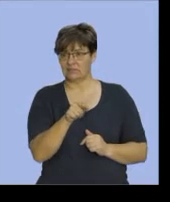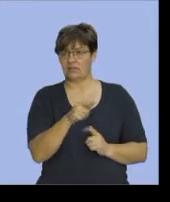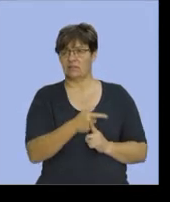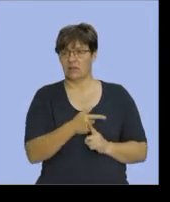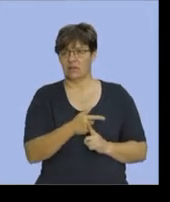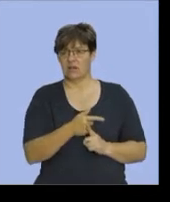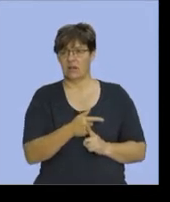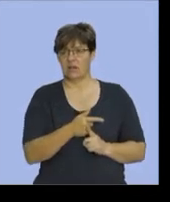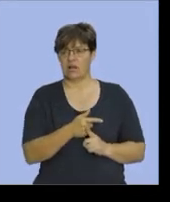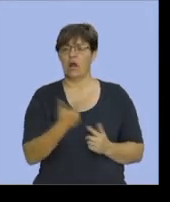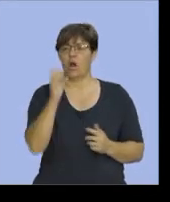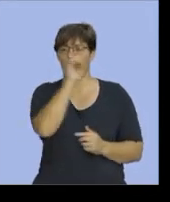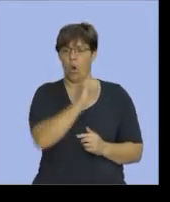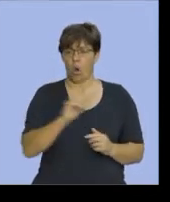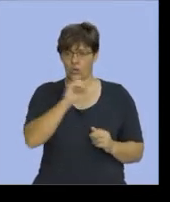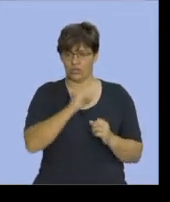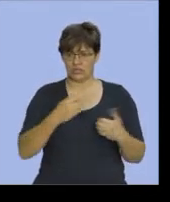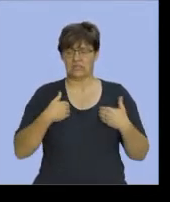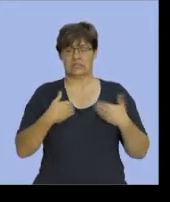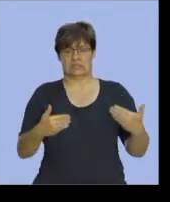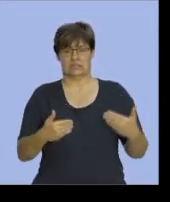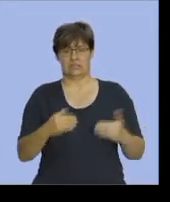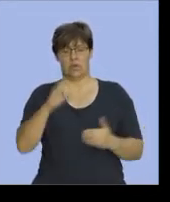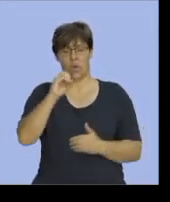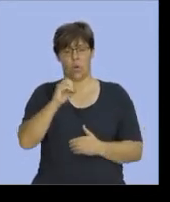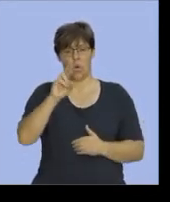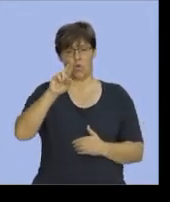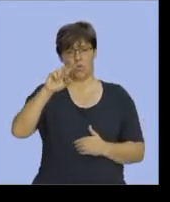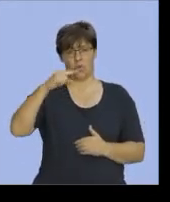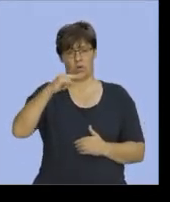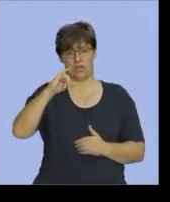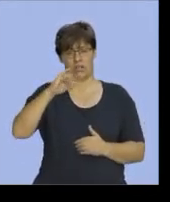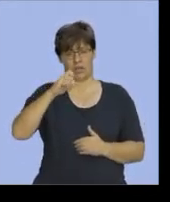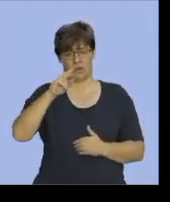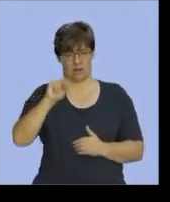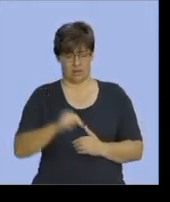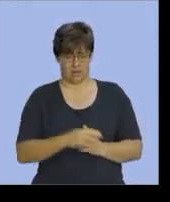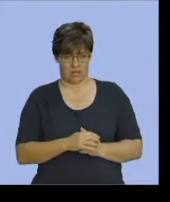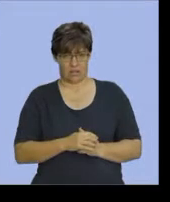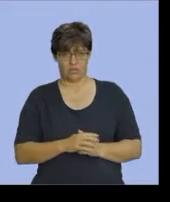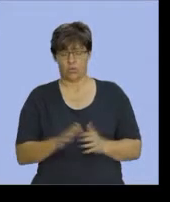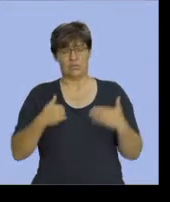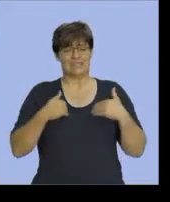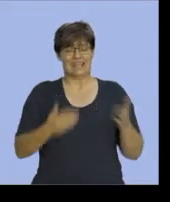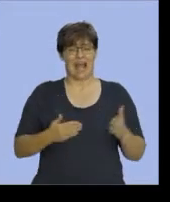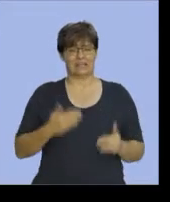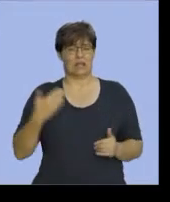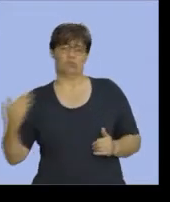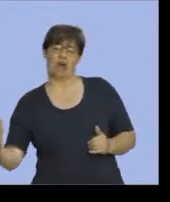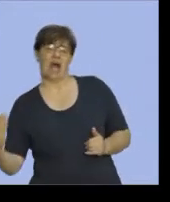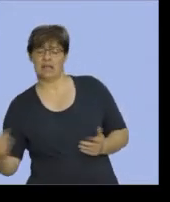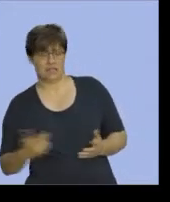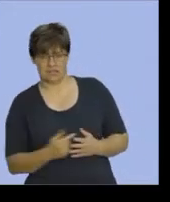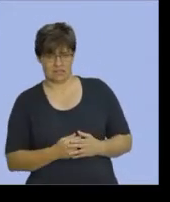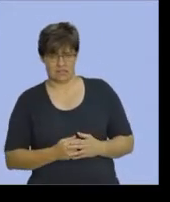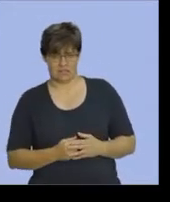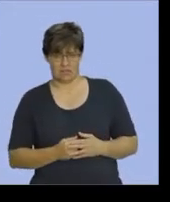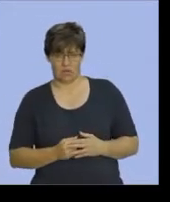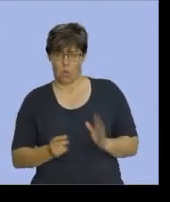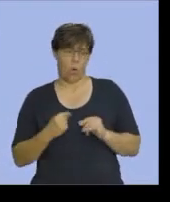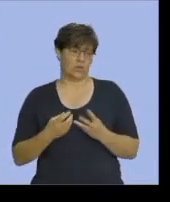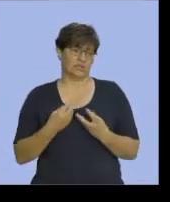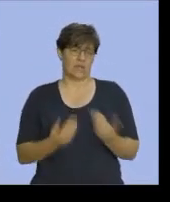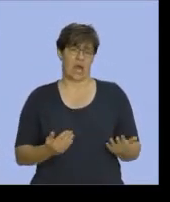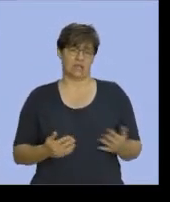origin, which is where everything starts on the Cartesian plane. So you don't start on the right-hand side of the